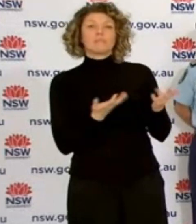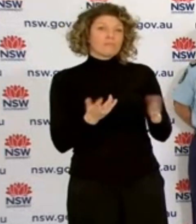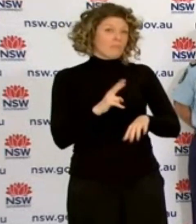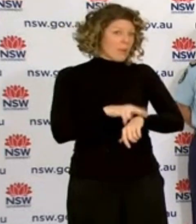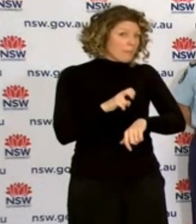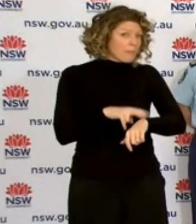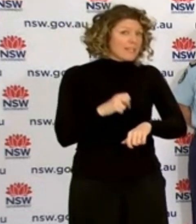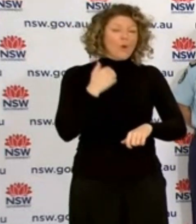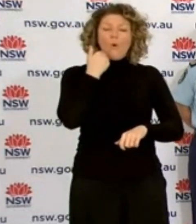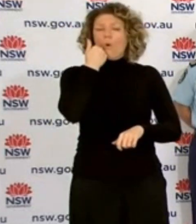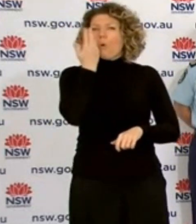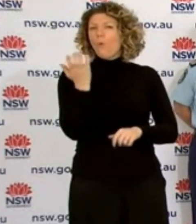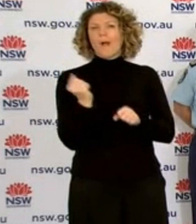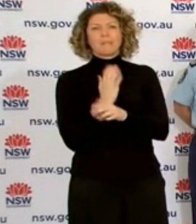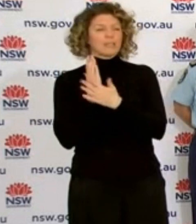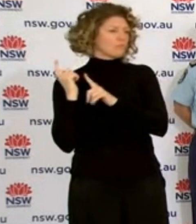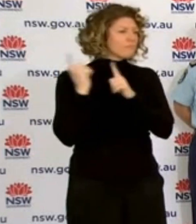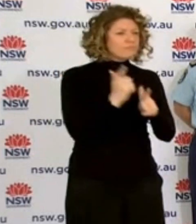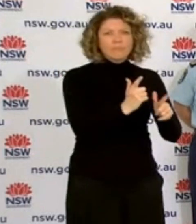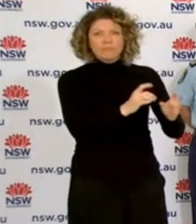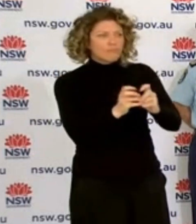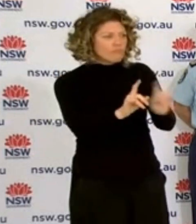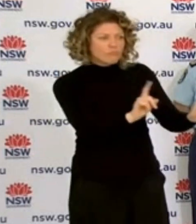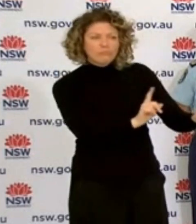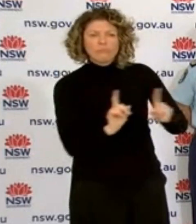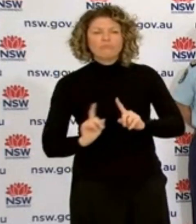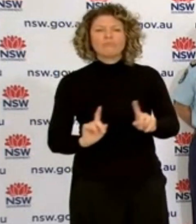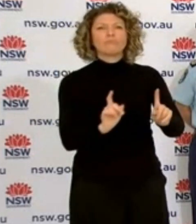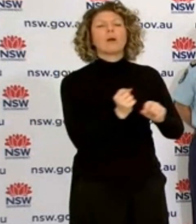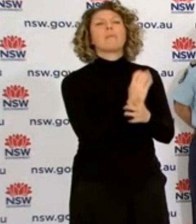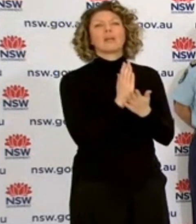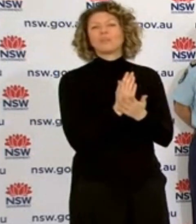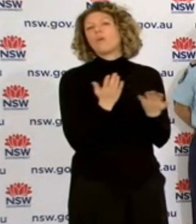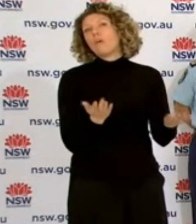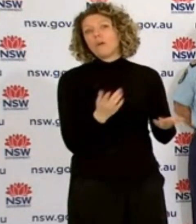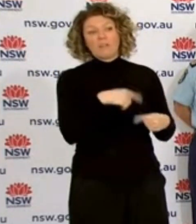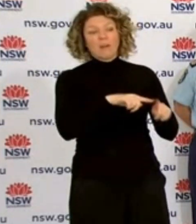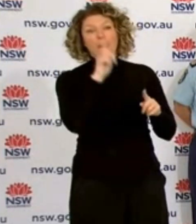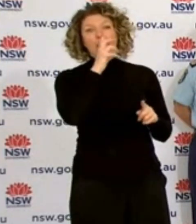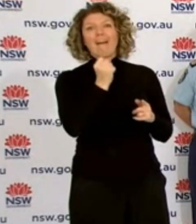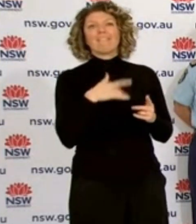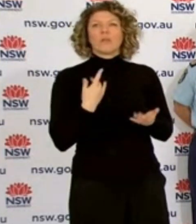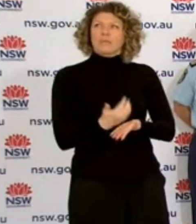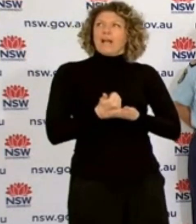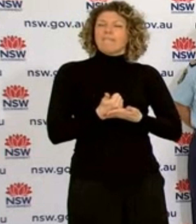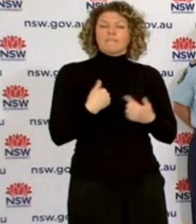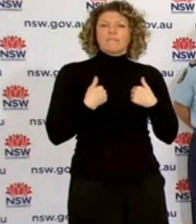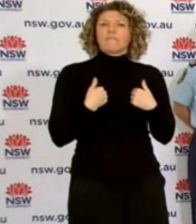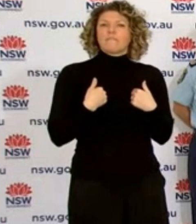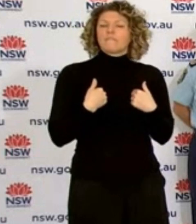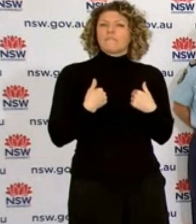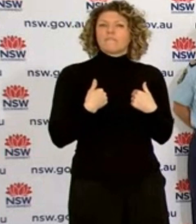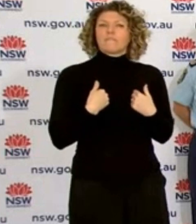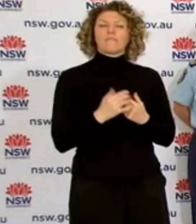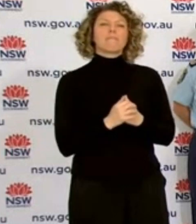police respond very promptly, and that allows us to allow people to have secure accommodation. And